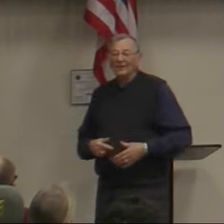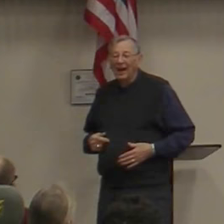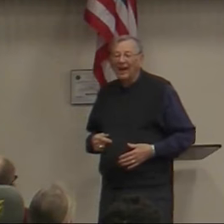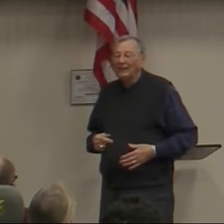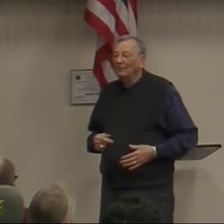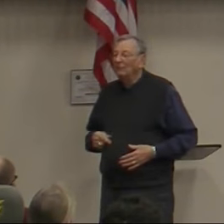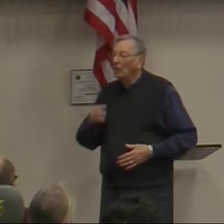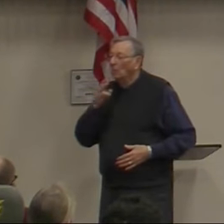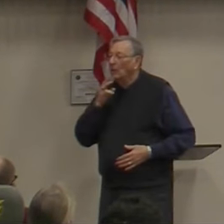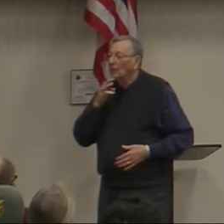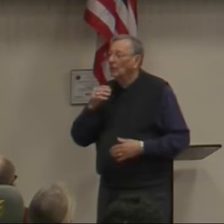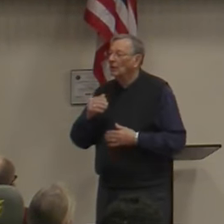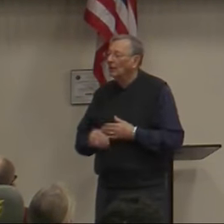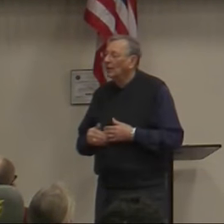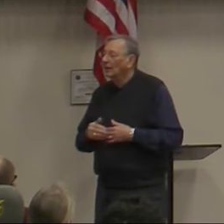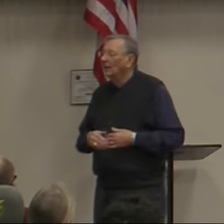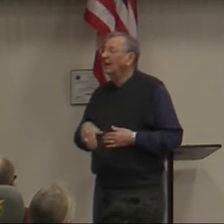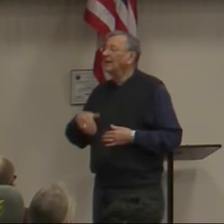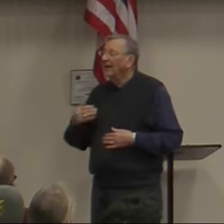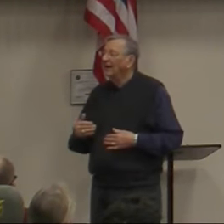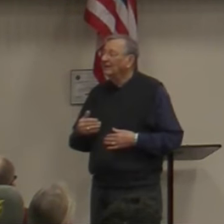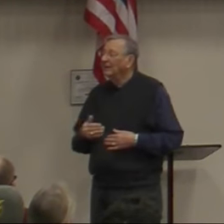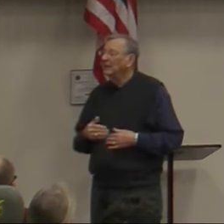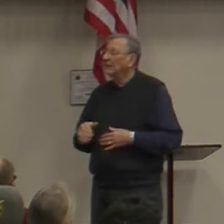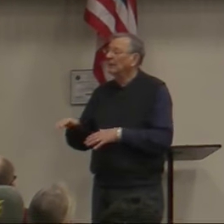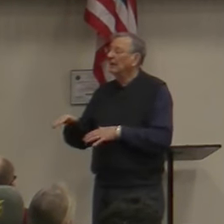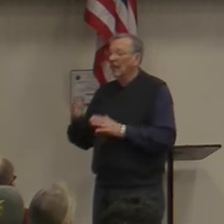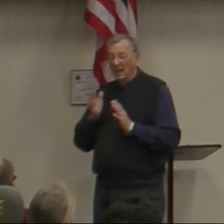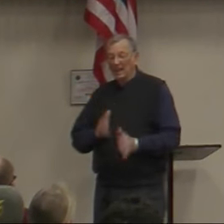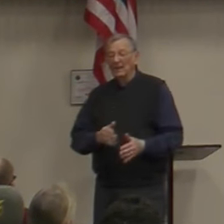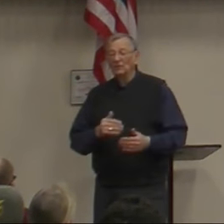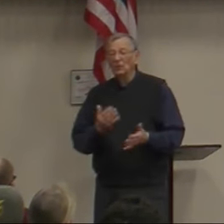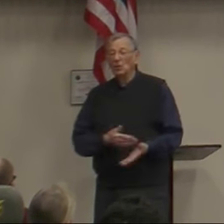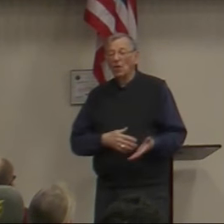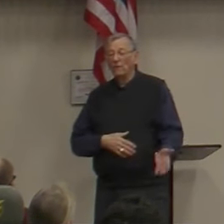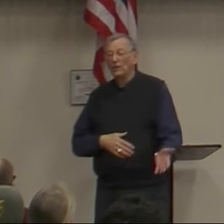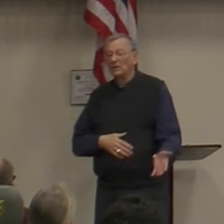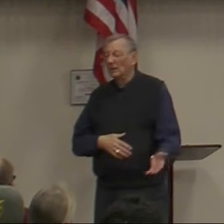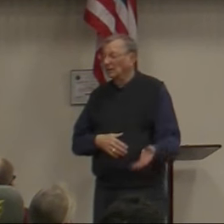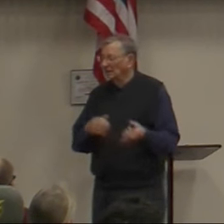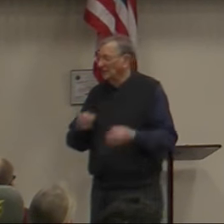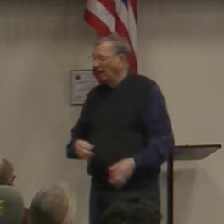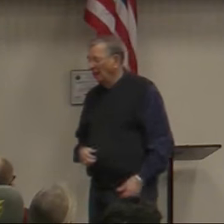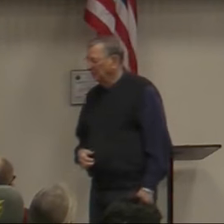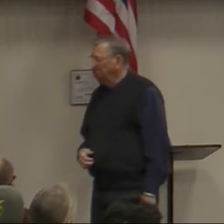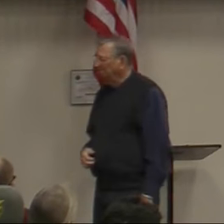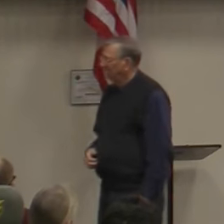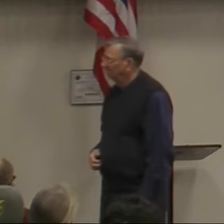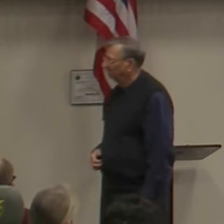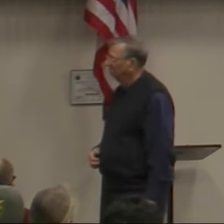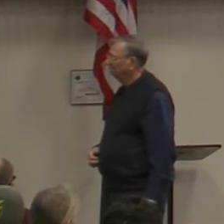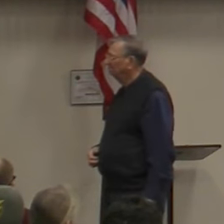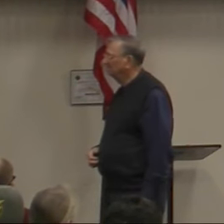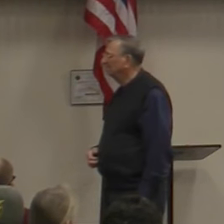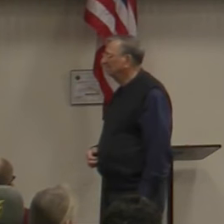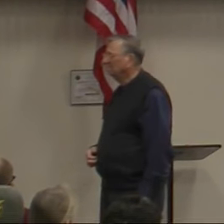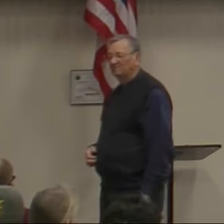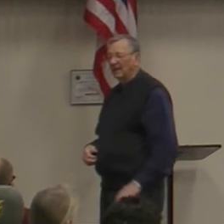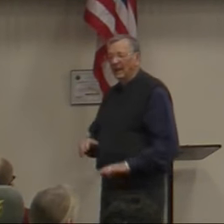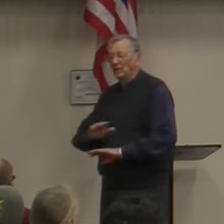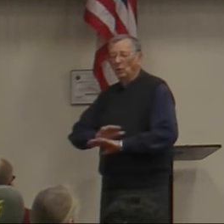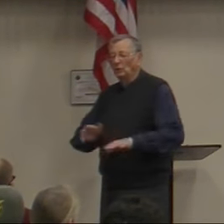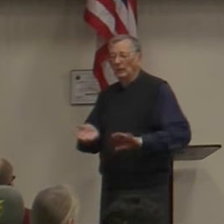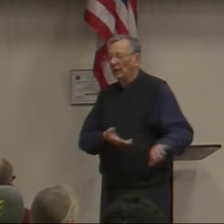some bread. Next thing is, he leaves his servant, and he decides to face this next part all alone.